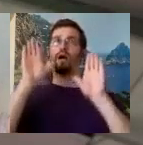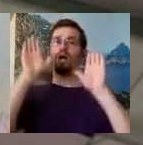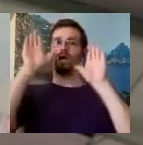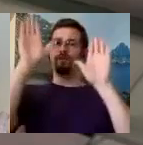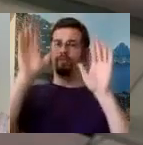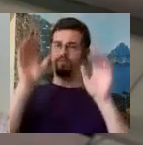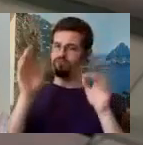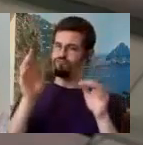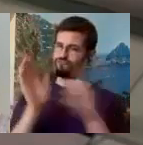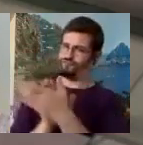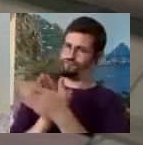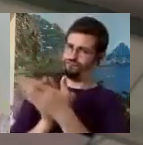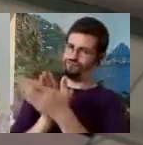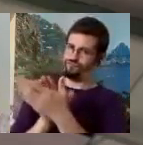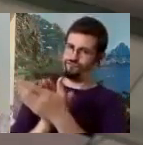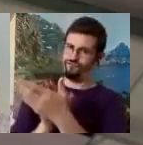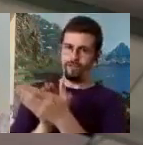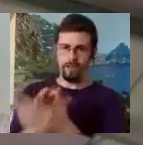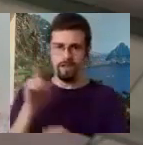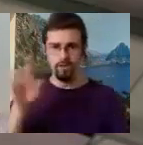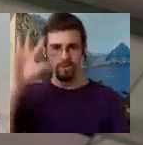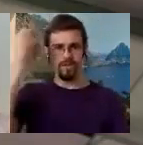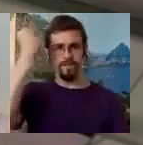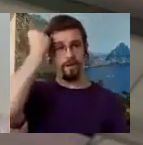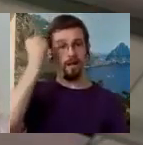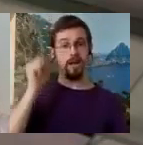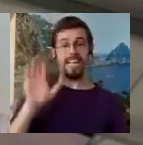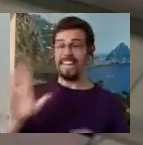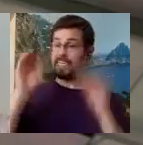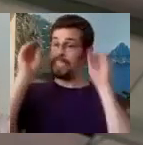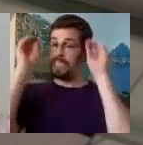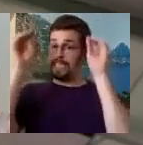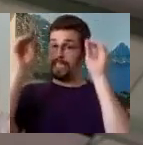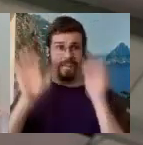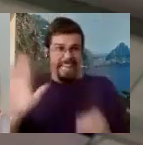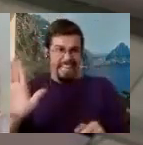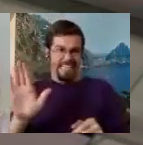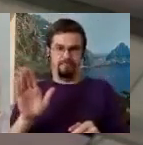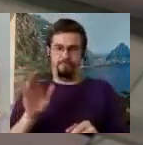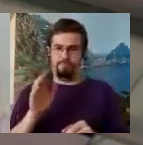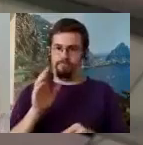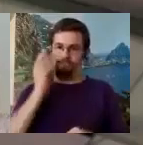it for people alike. So.